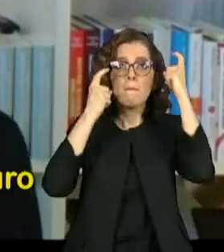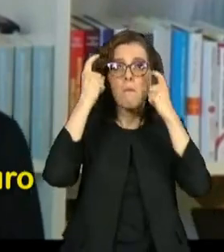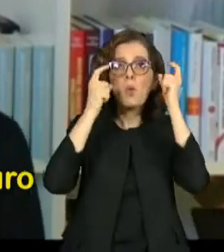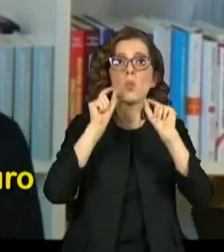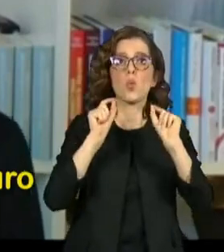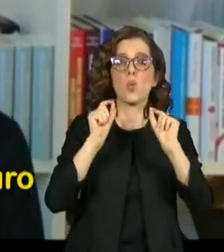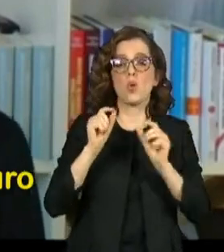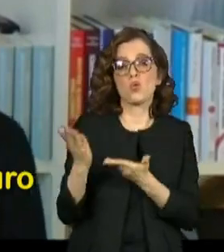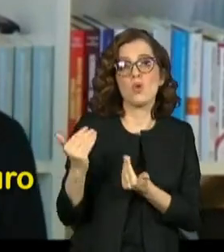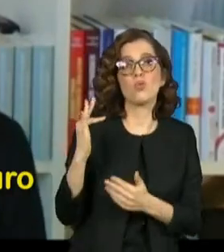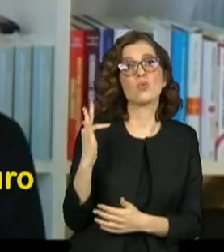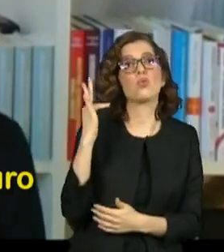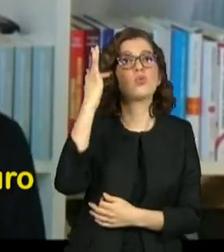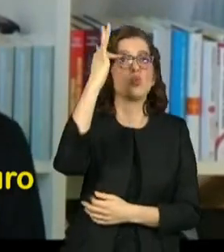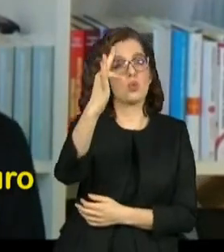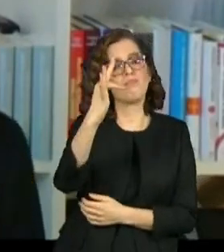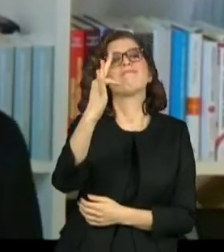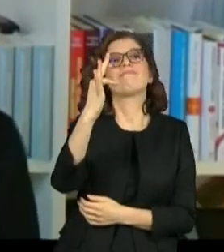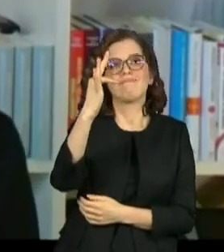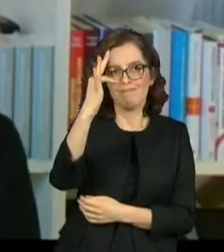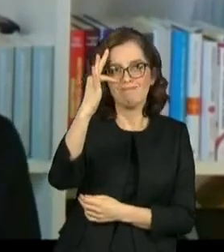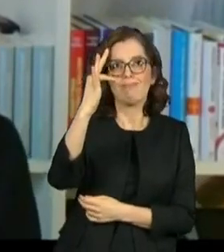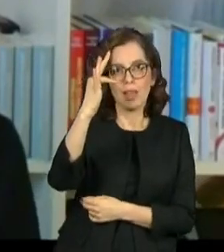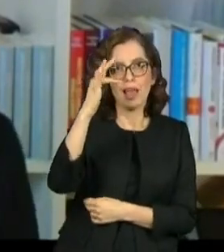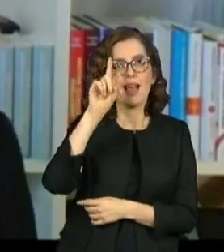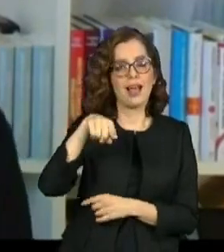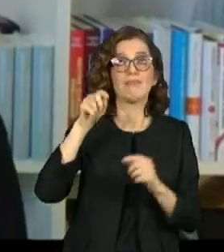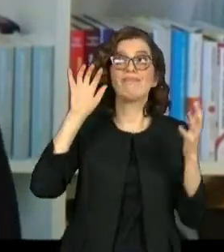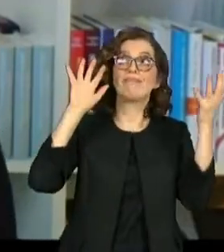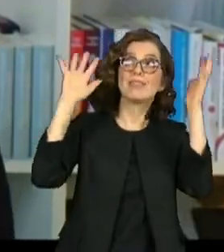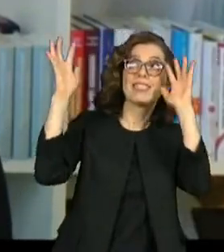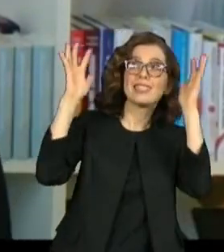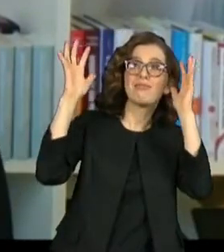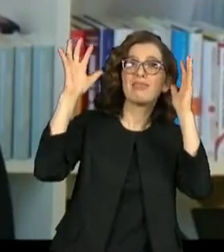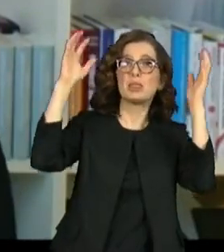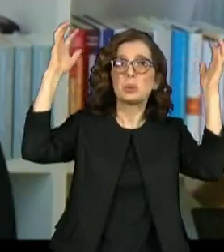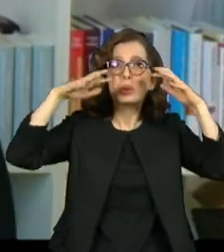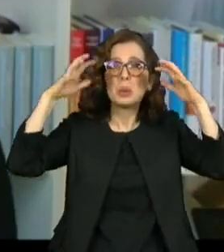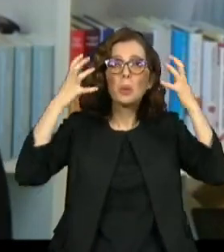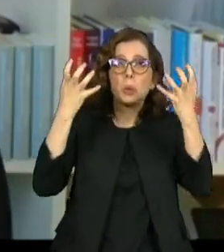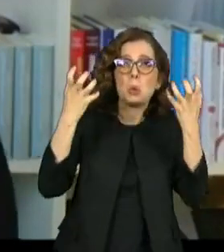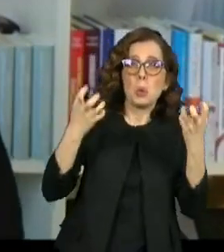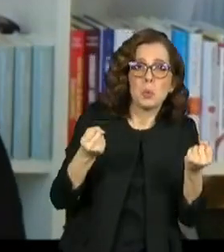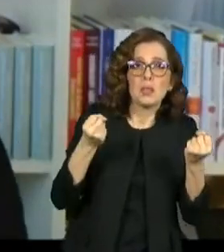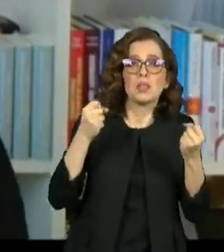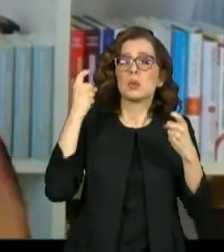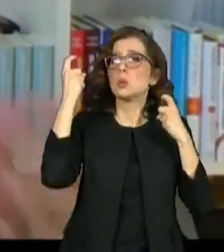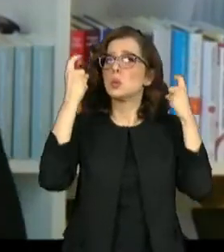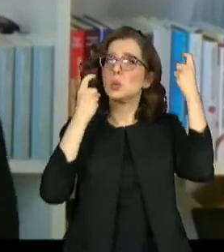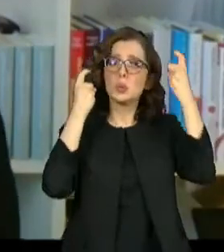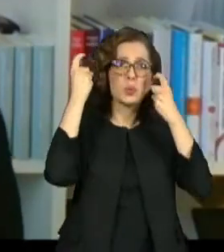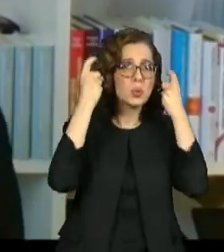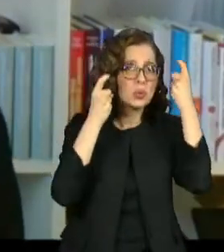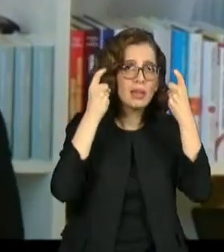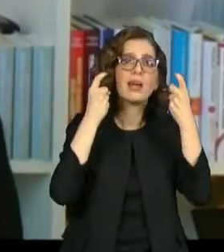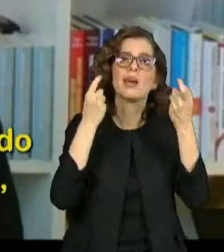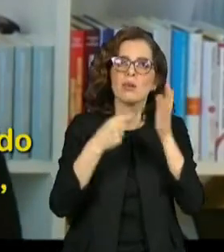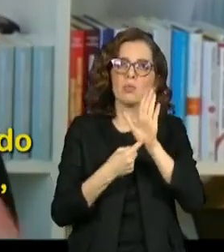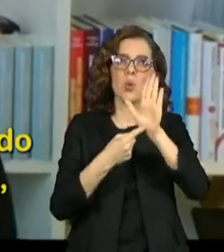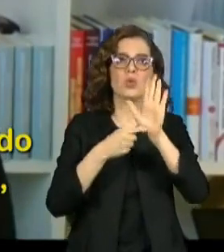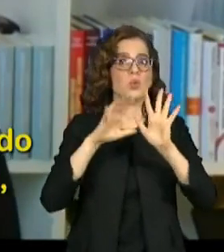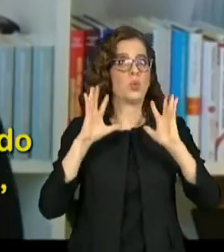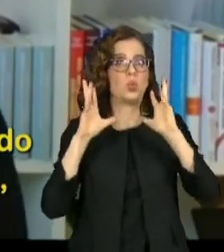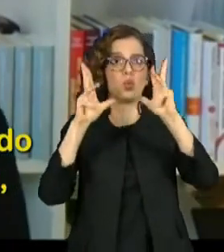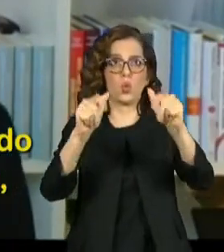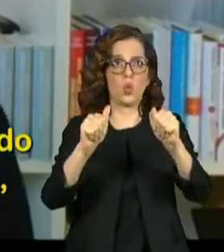young people are very concerned about their futures is climate change. It's clear that if you look across the world,